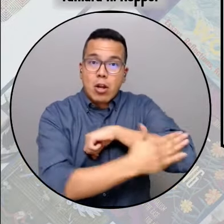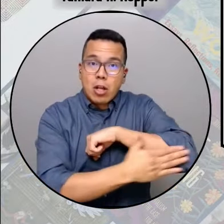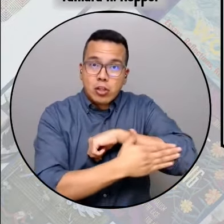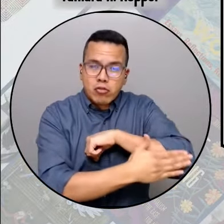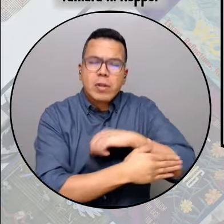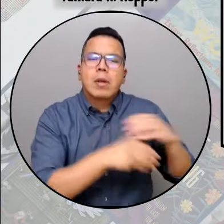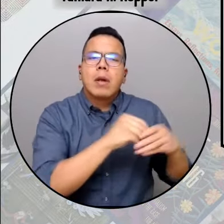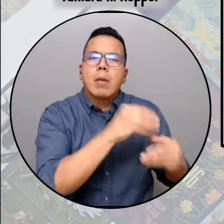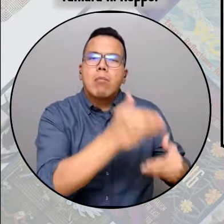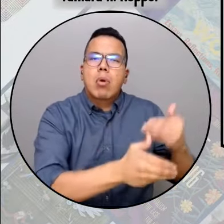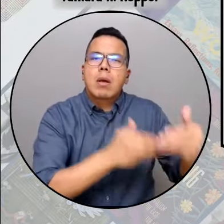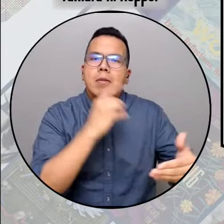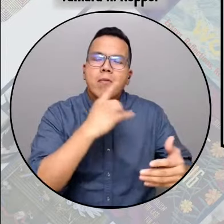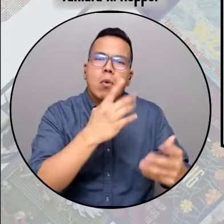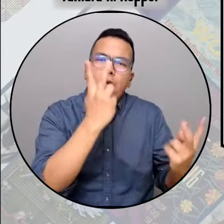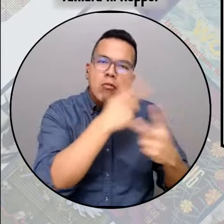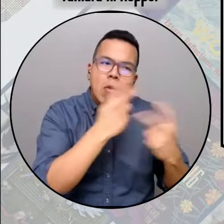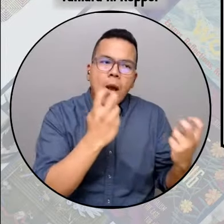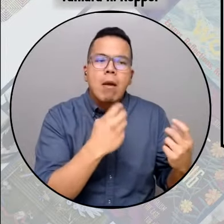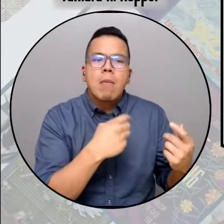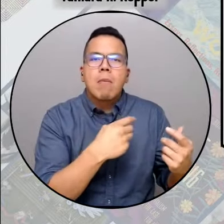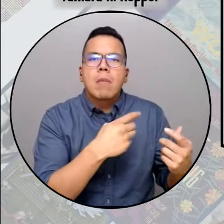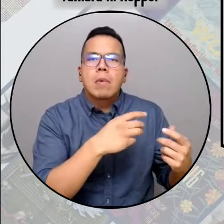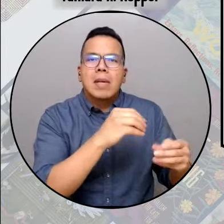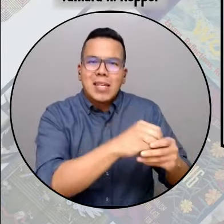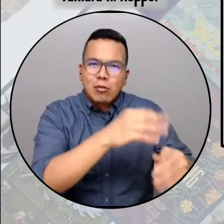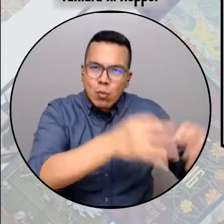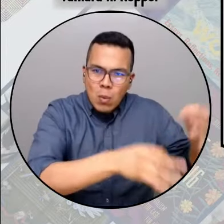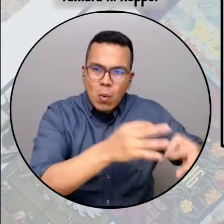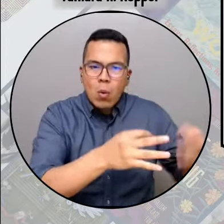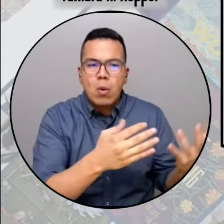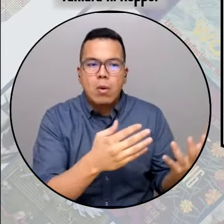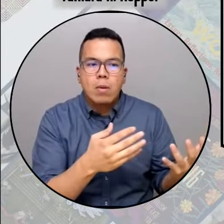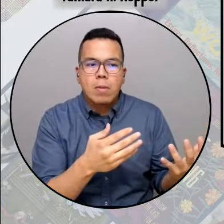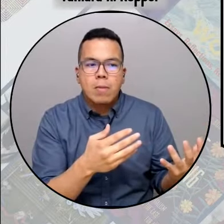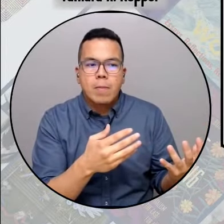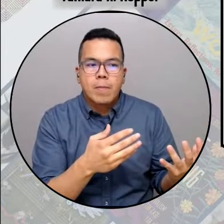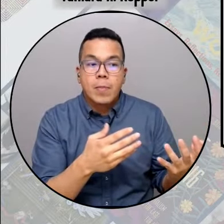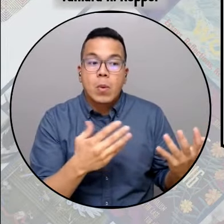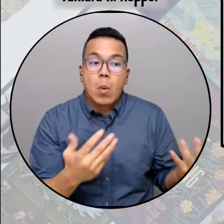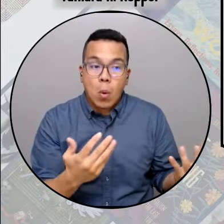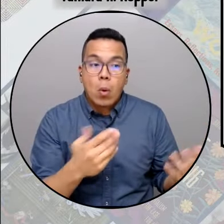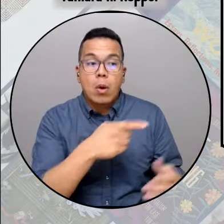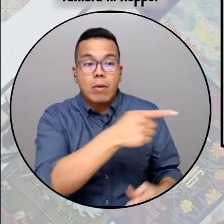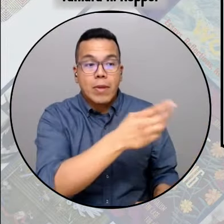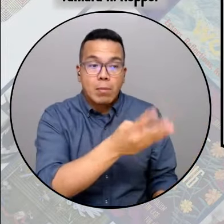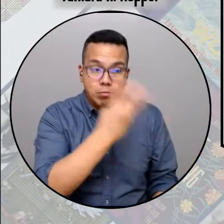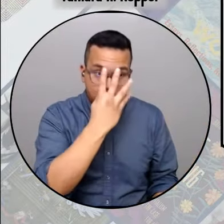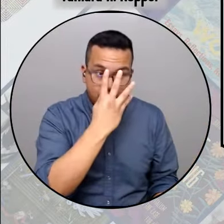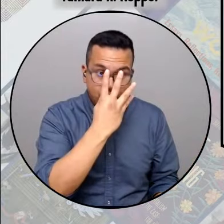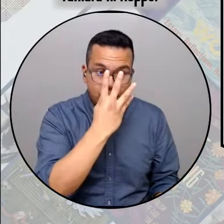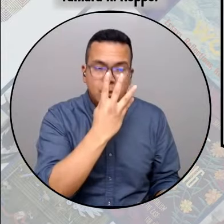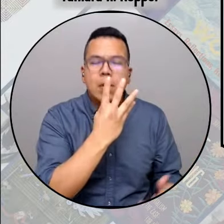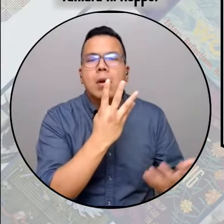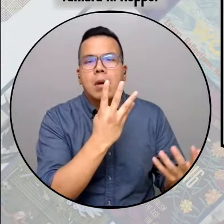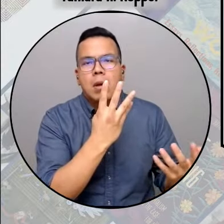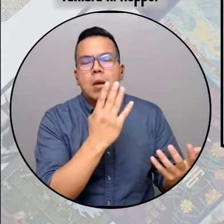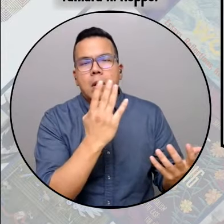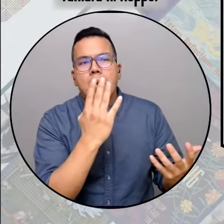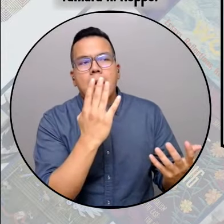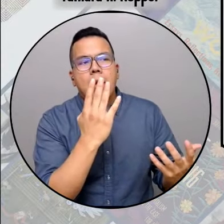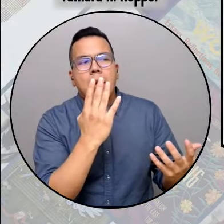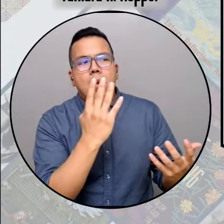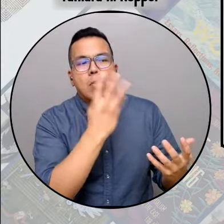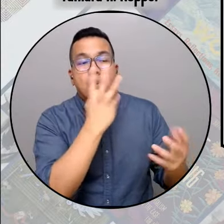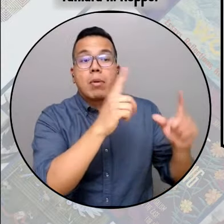than political, or whose sentence has been remitted on condition of their immigration. And so basically they didn't want people with criminal backgrounds being